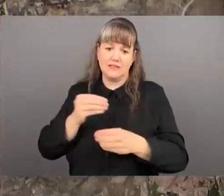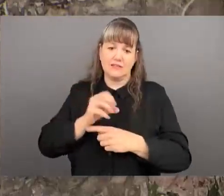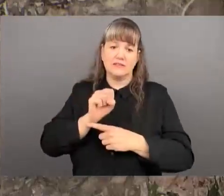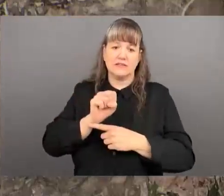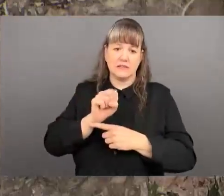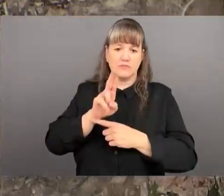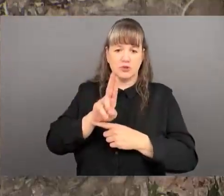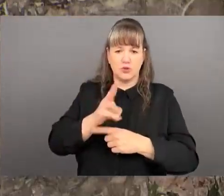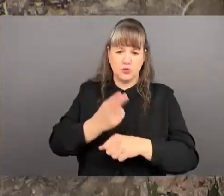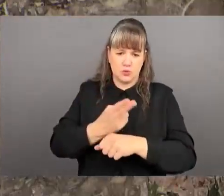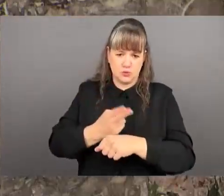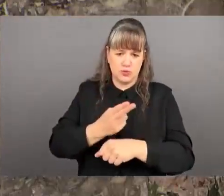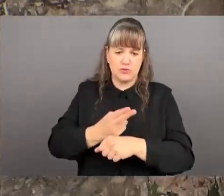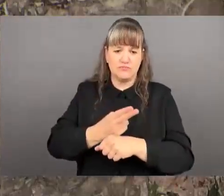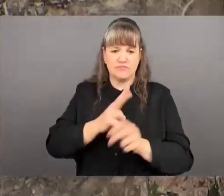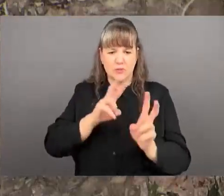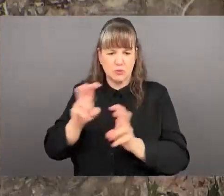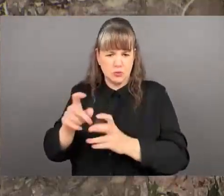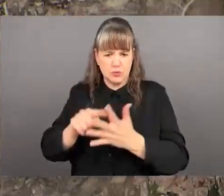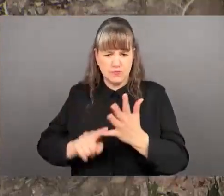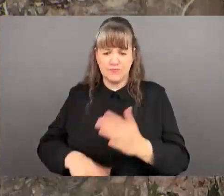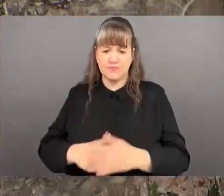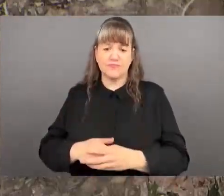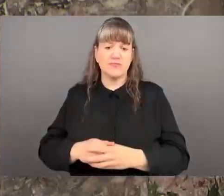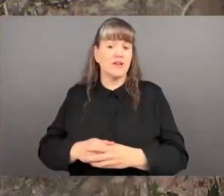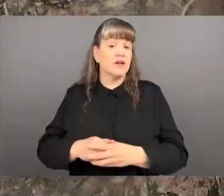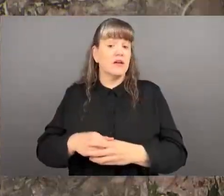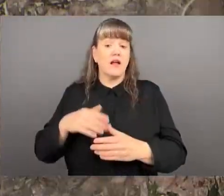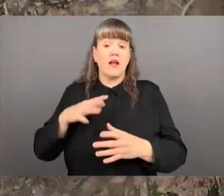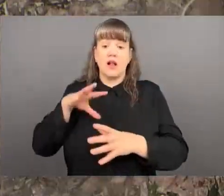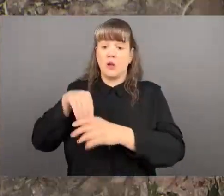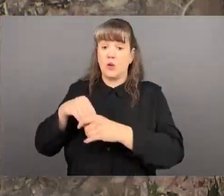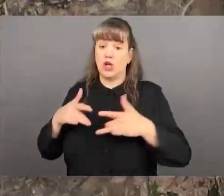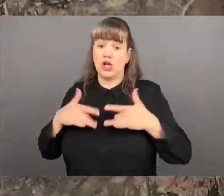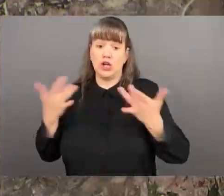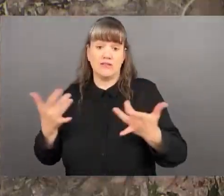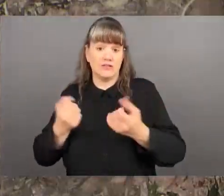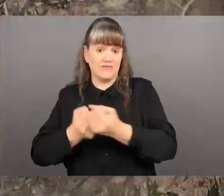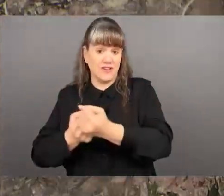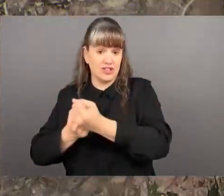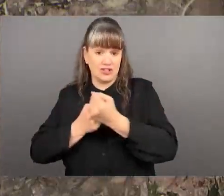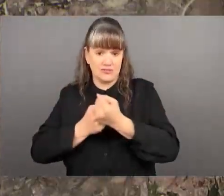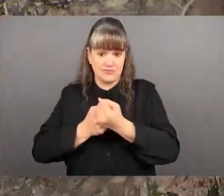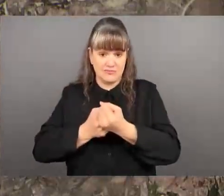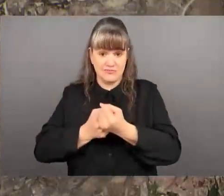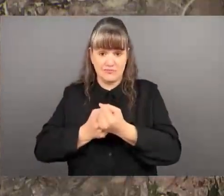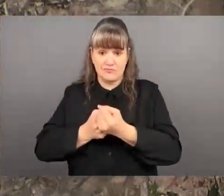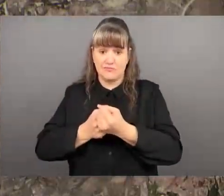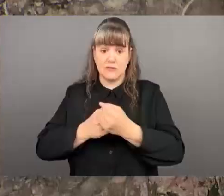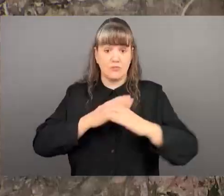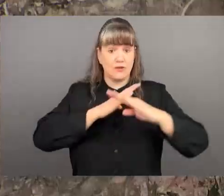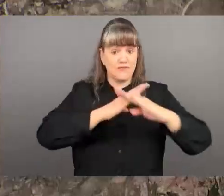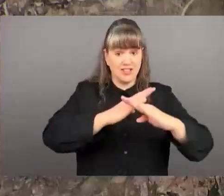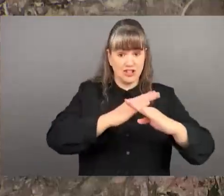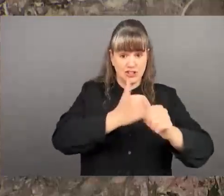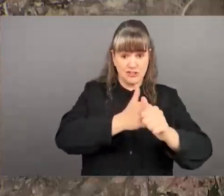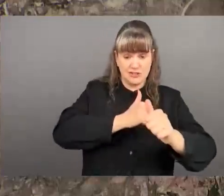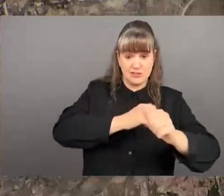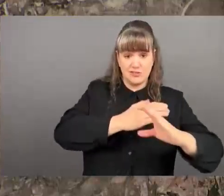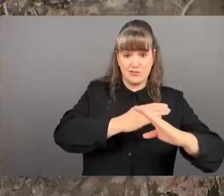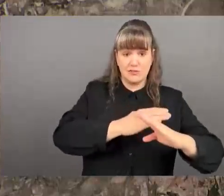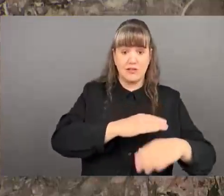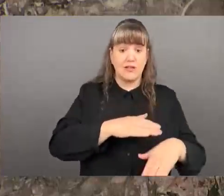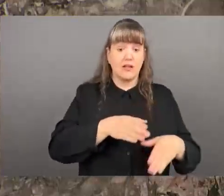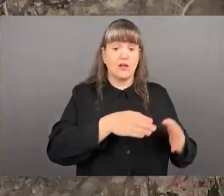early intervention to prevention, to treatment and recovery beds, to aftercare. Not